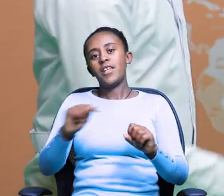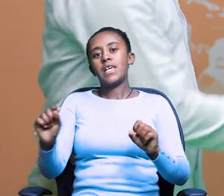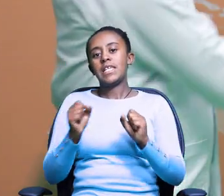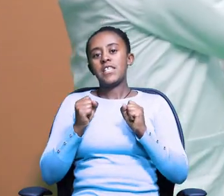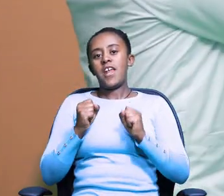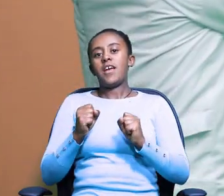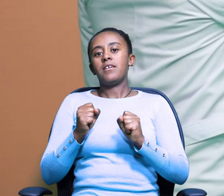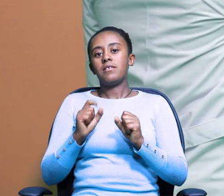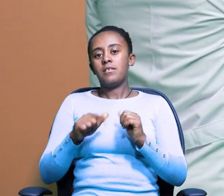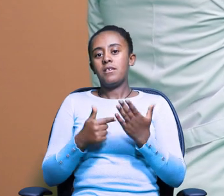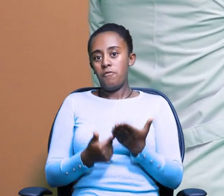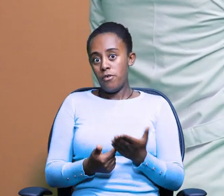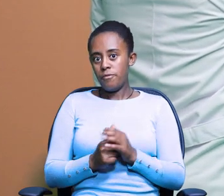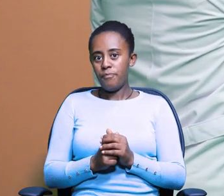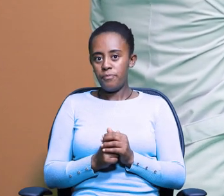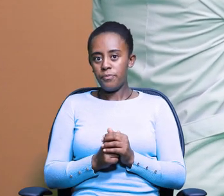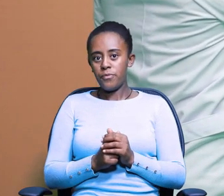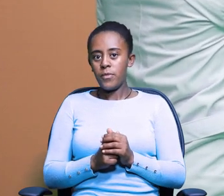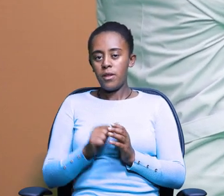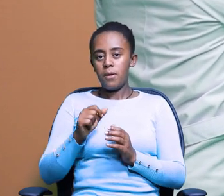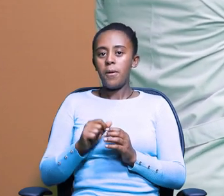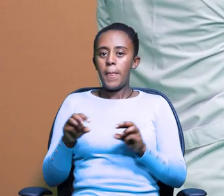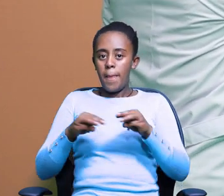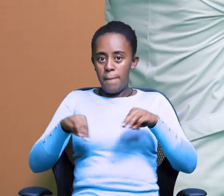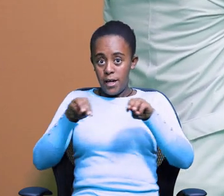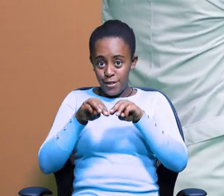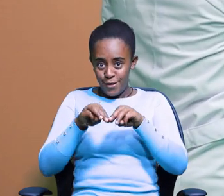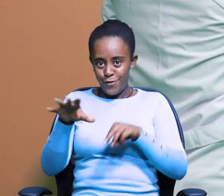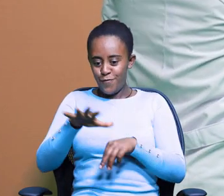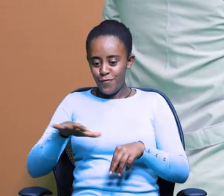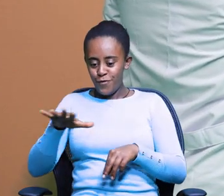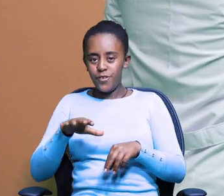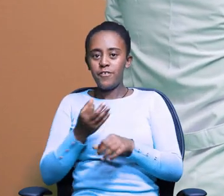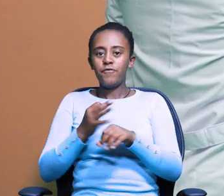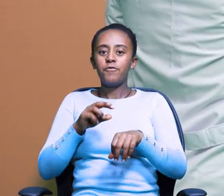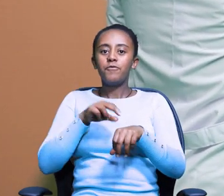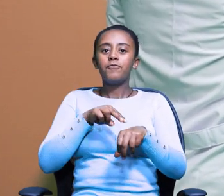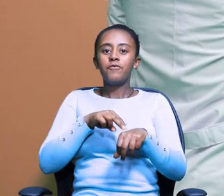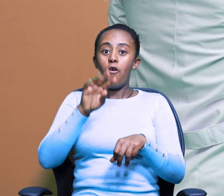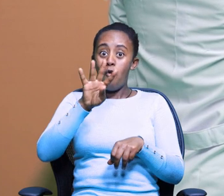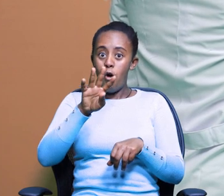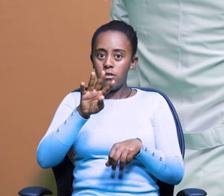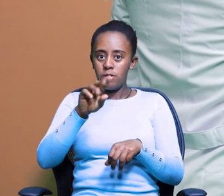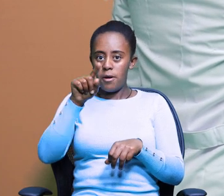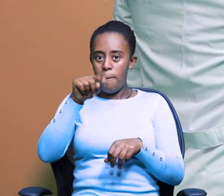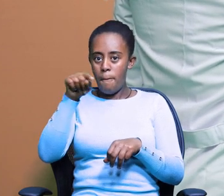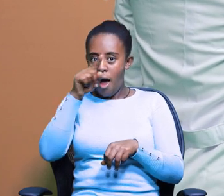strengths. Therefore, magnetic field is equal to our permittivity of free space is 4 pi times 10 to